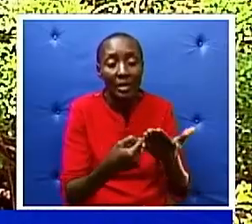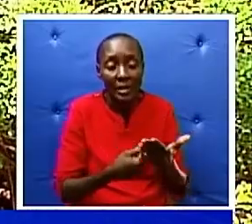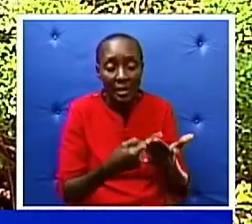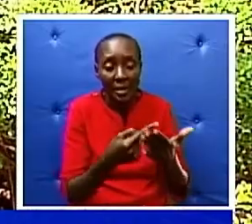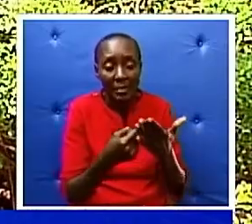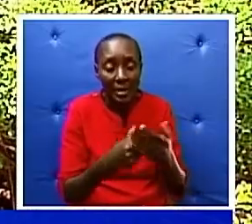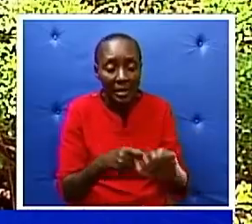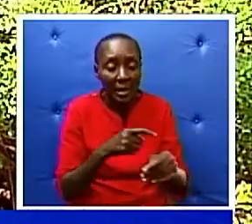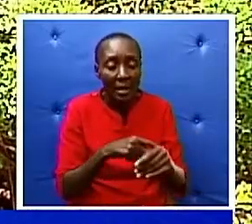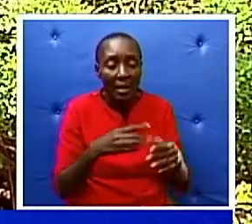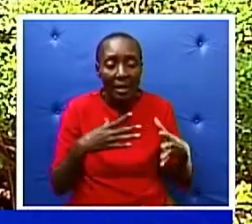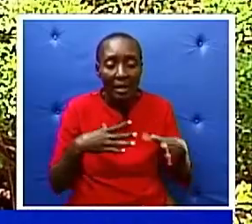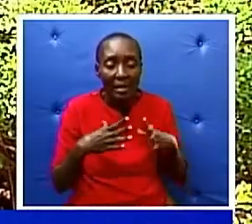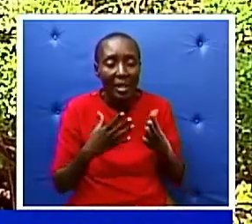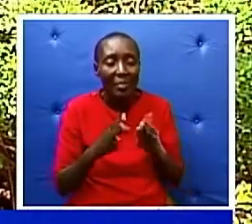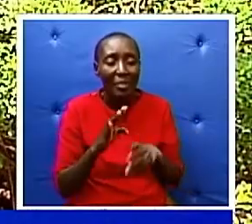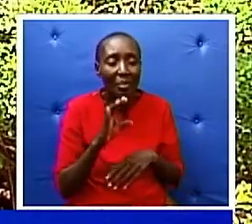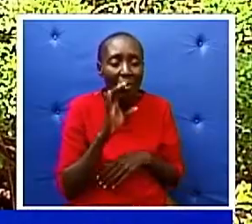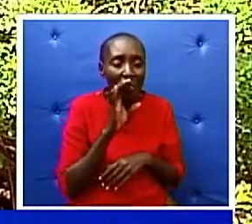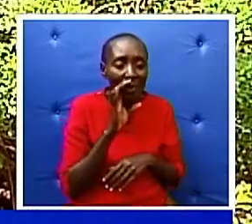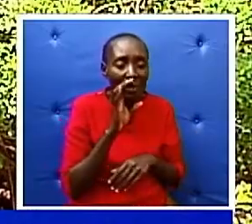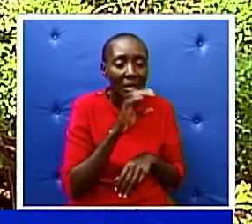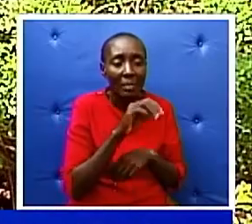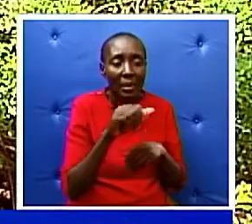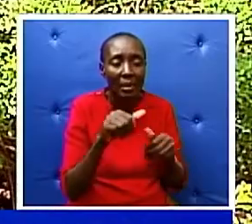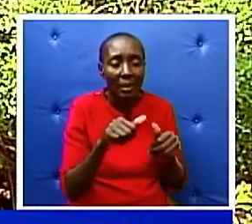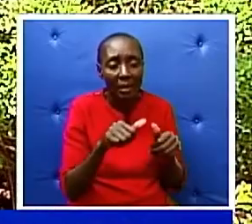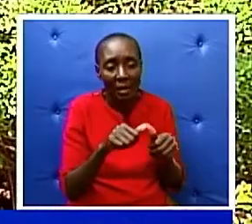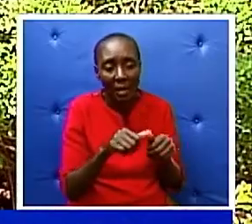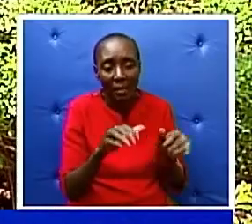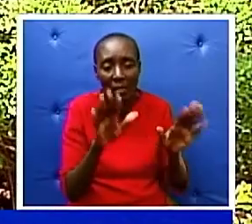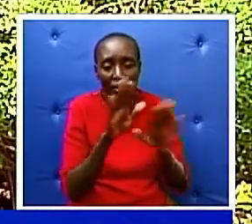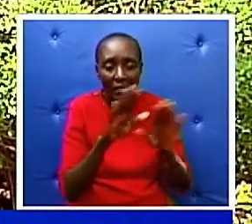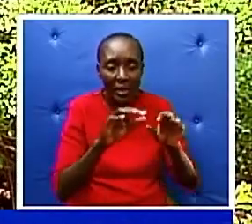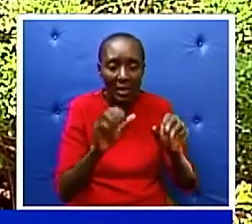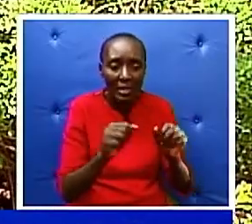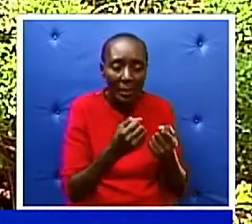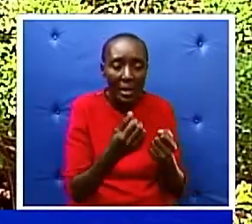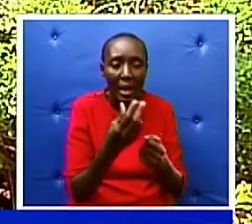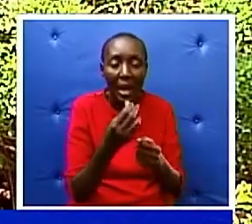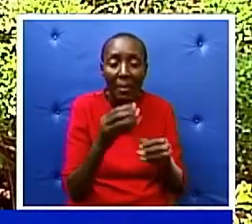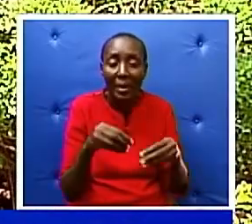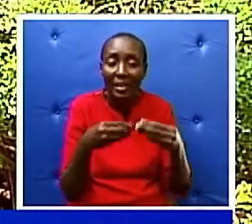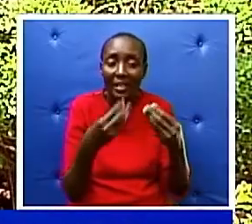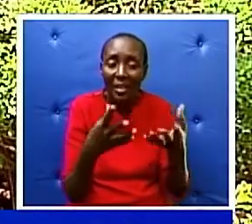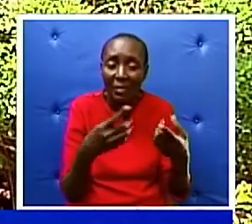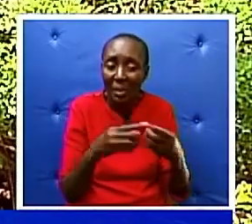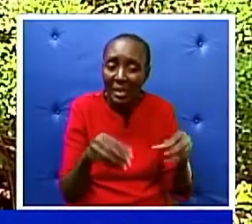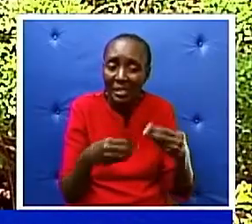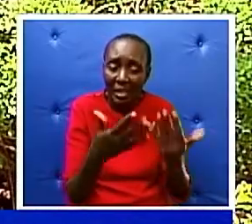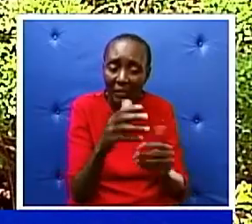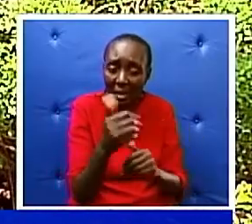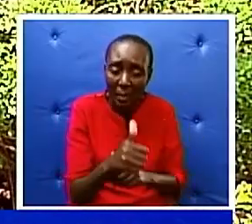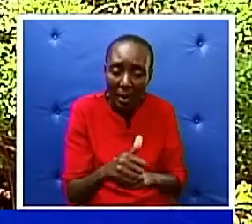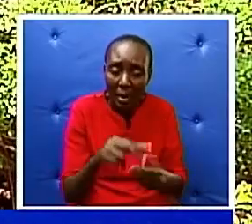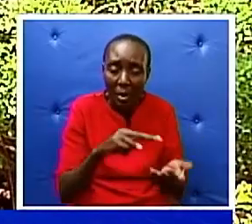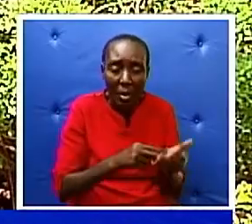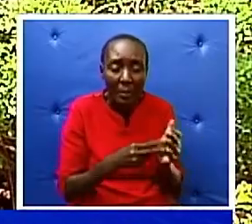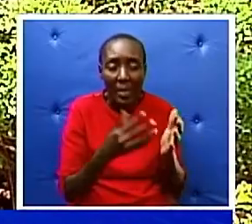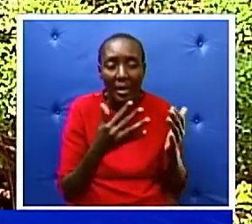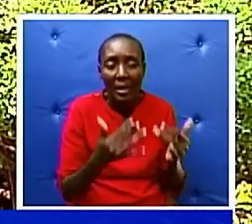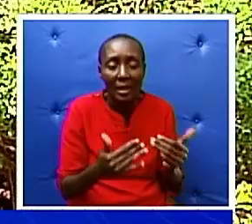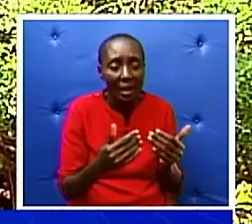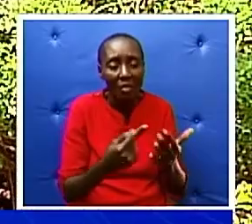when people speculate about what will happen and talk about money that has been released, which has not been released, then we end up not having